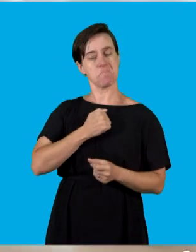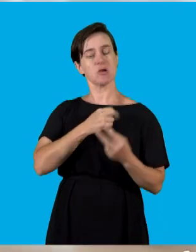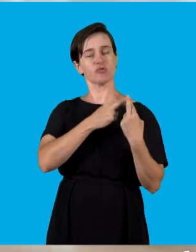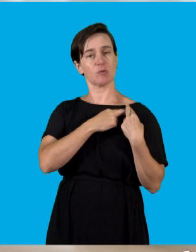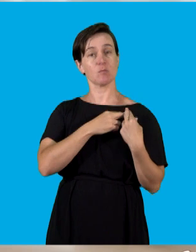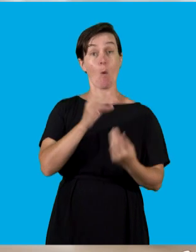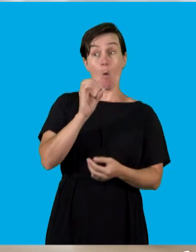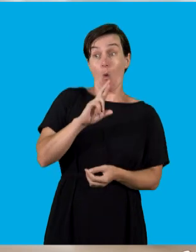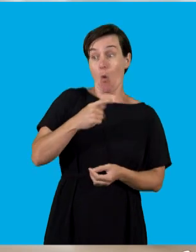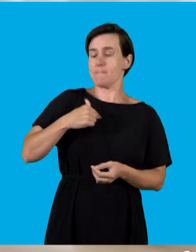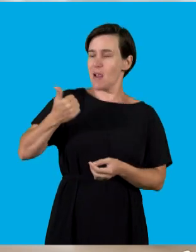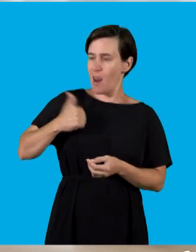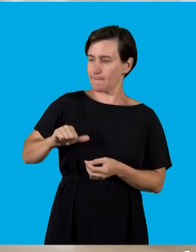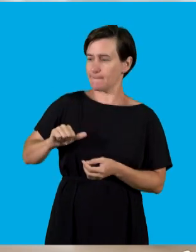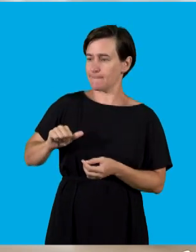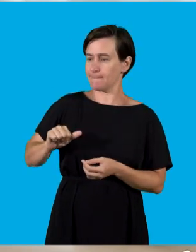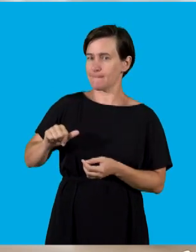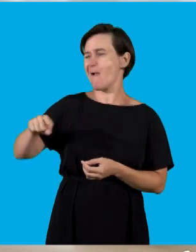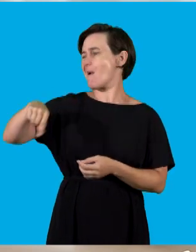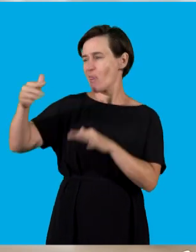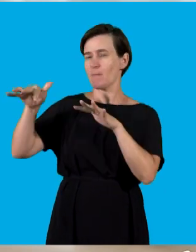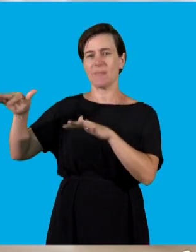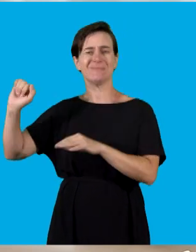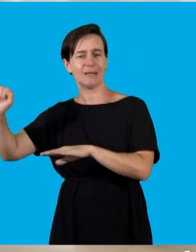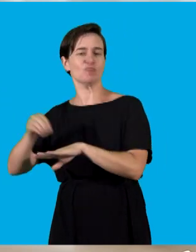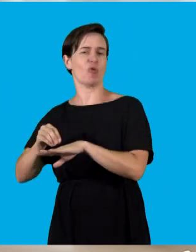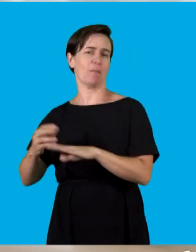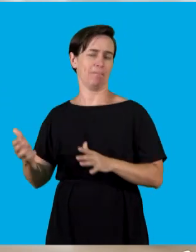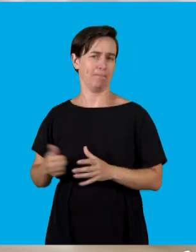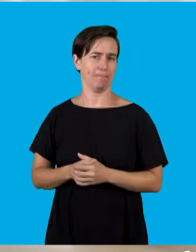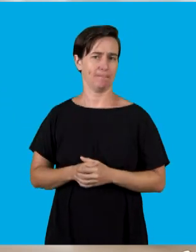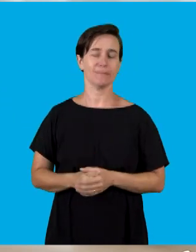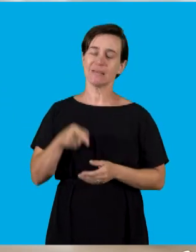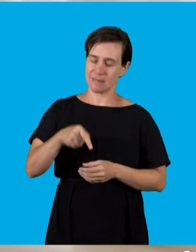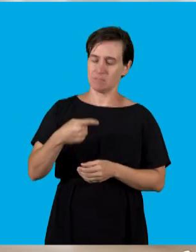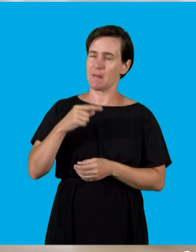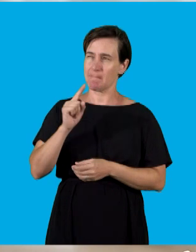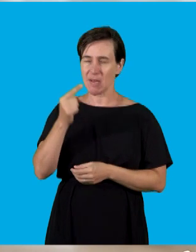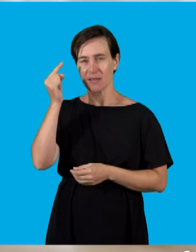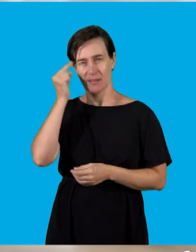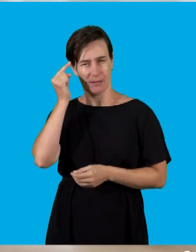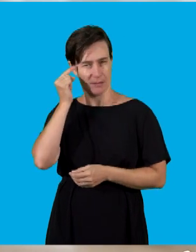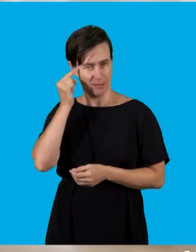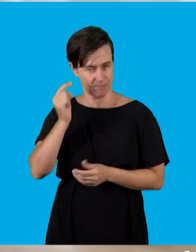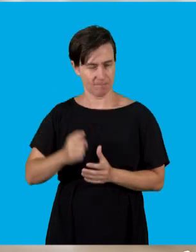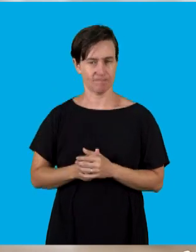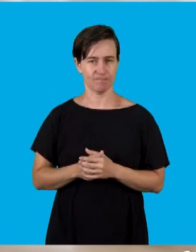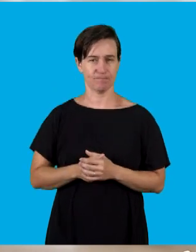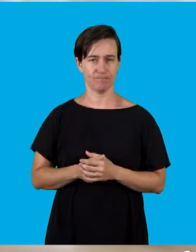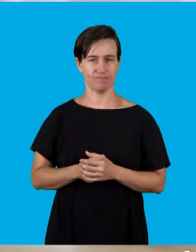risks alone, or do you want the risks to be shifted to other people? So this is another factor that you need to